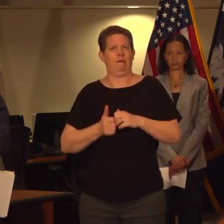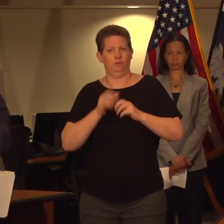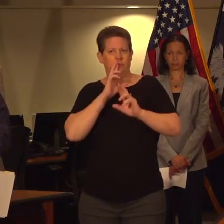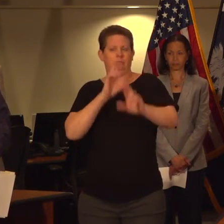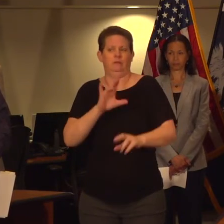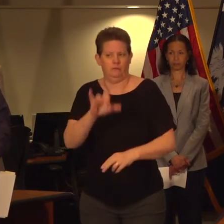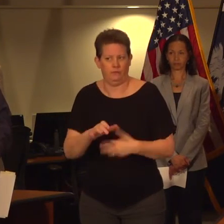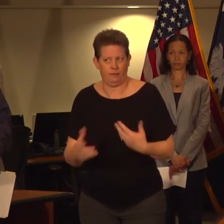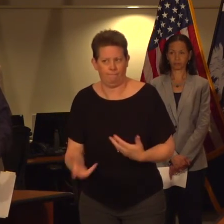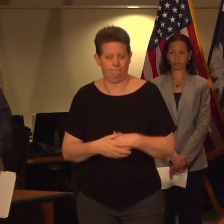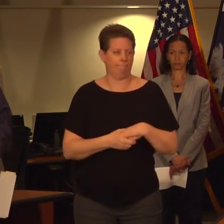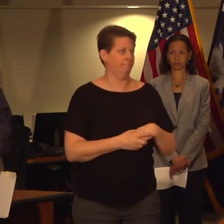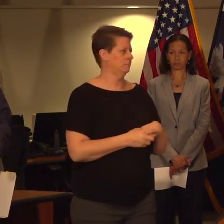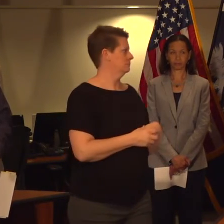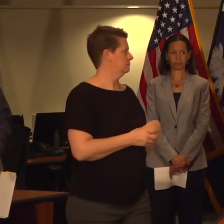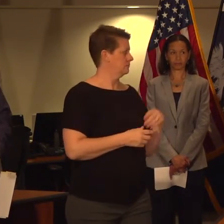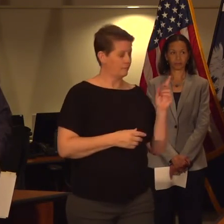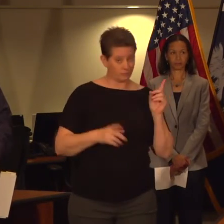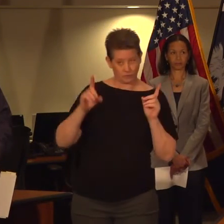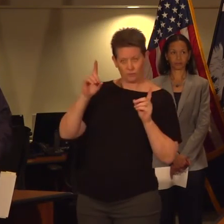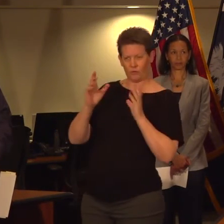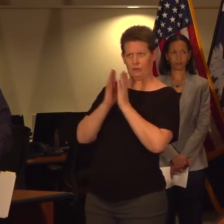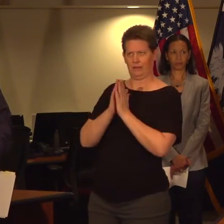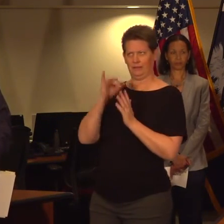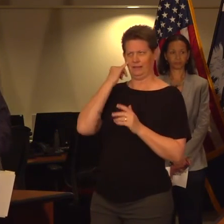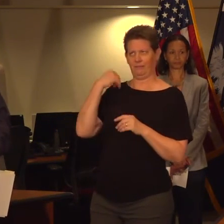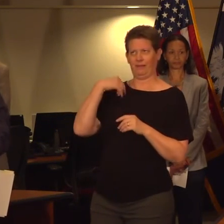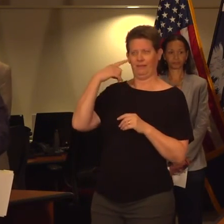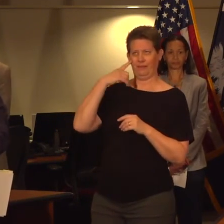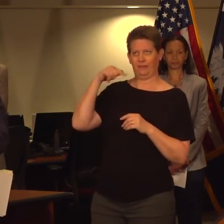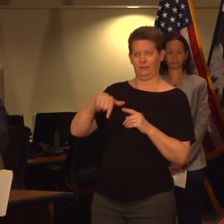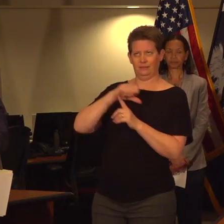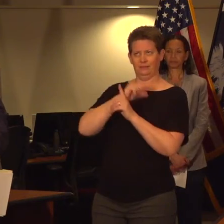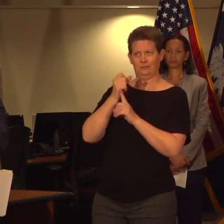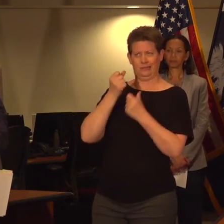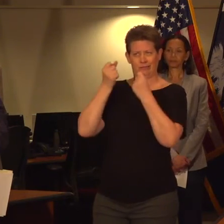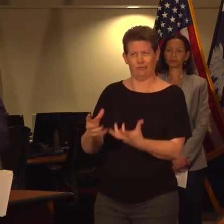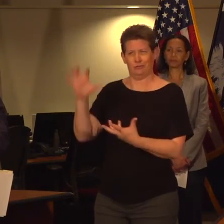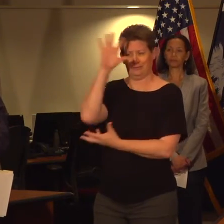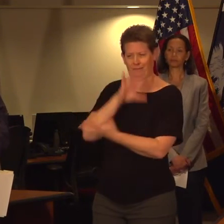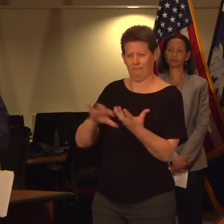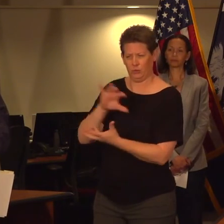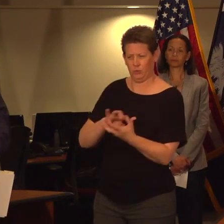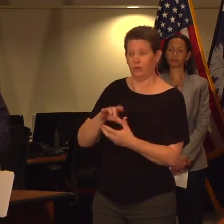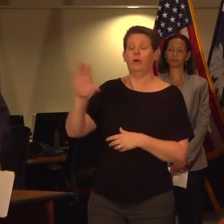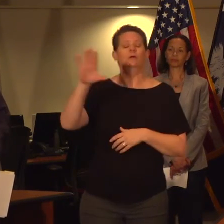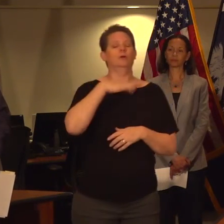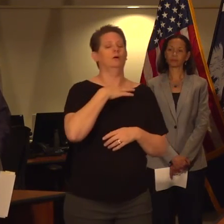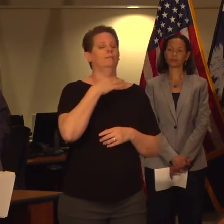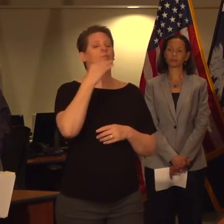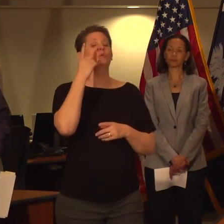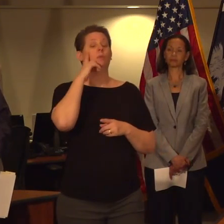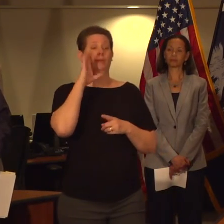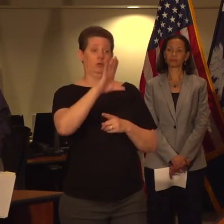responding to this crisis? Do I think that this situation has caused confusion? Do you think the rollout of your